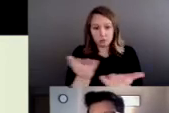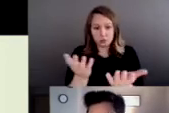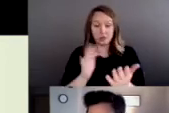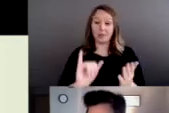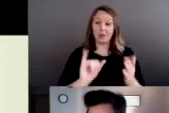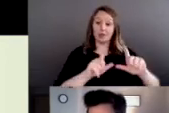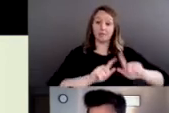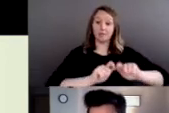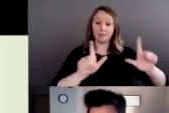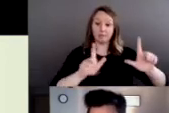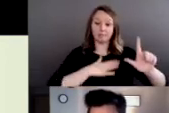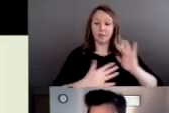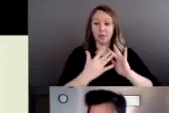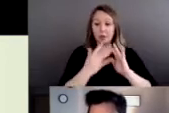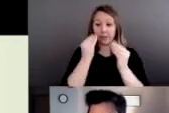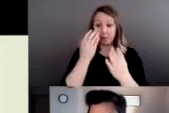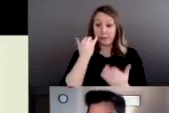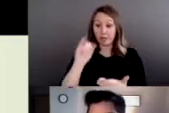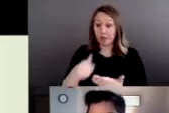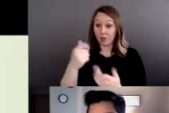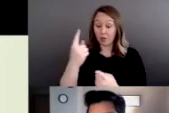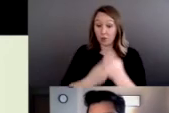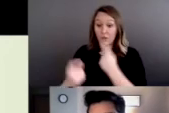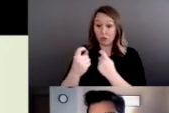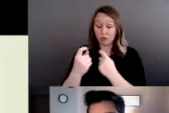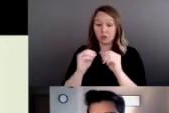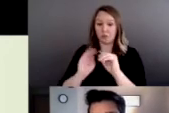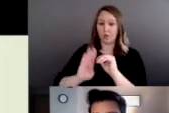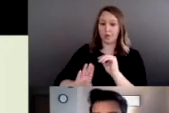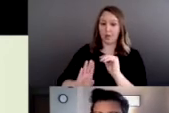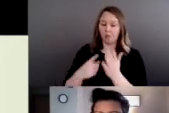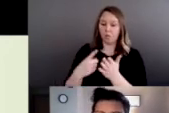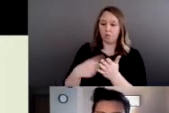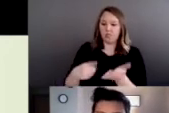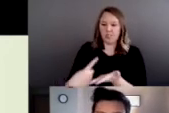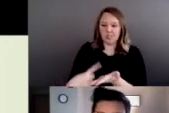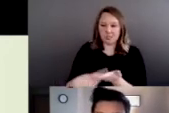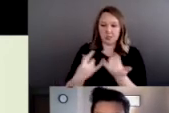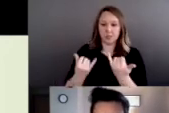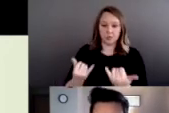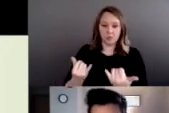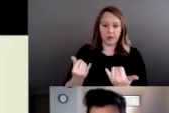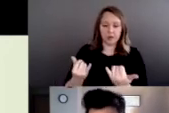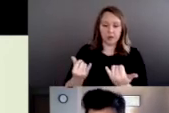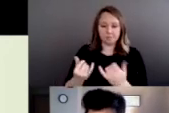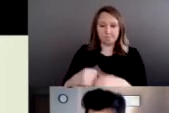contact information if you have any other questions beyond what is addressed here in the